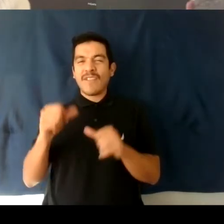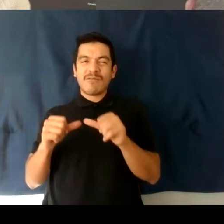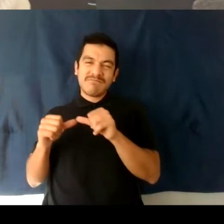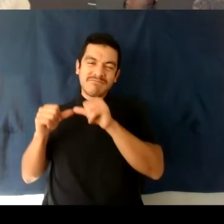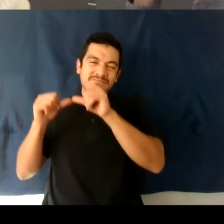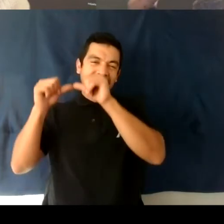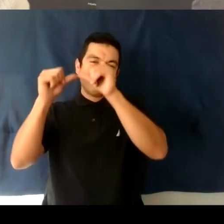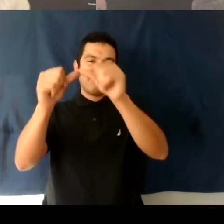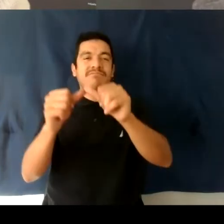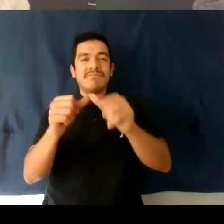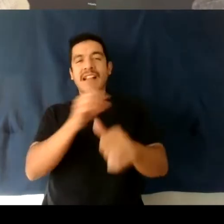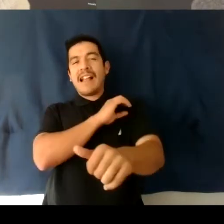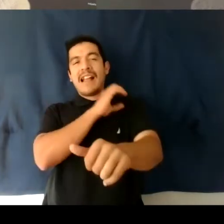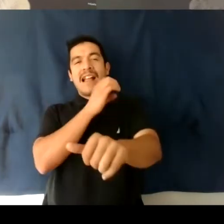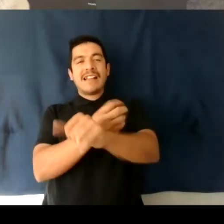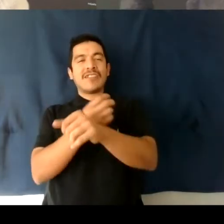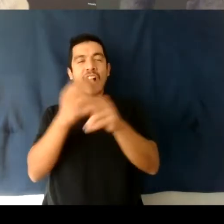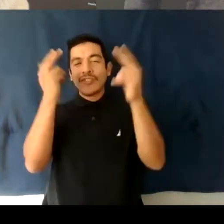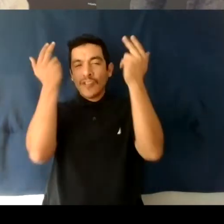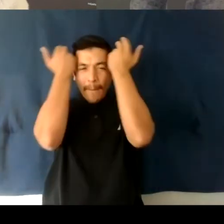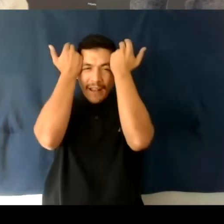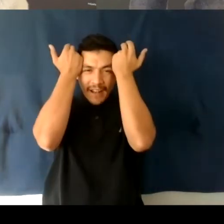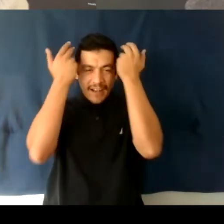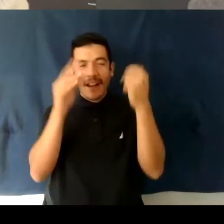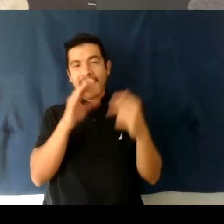everlasting energizer bunny of